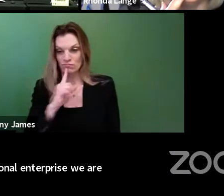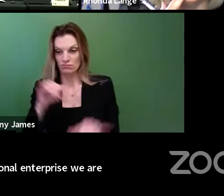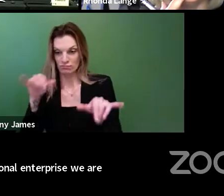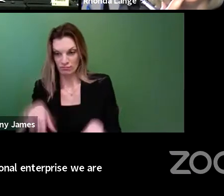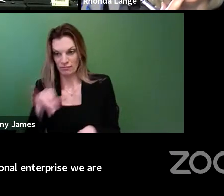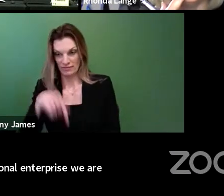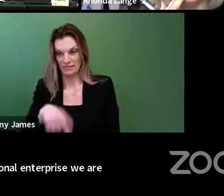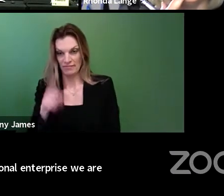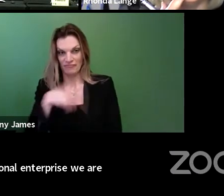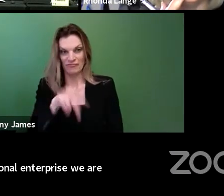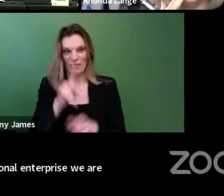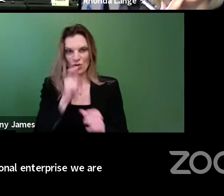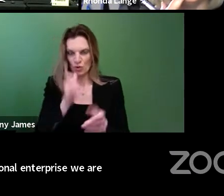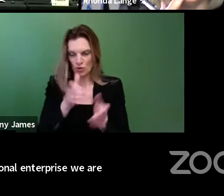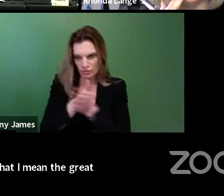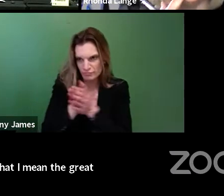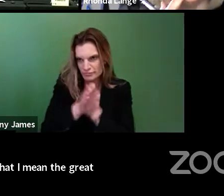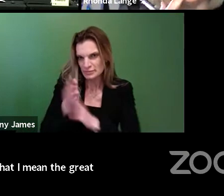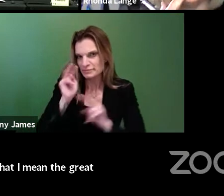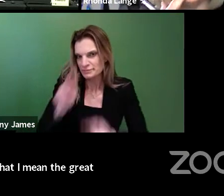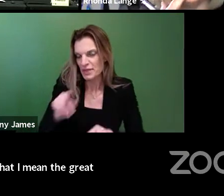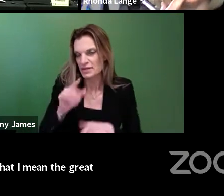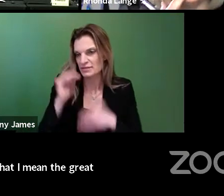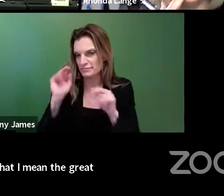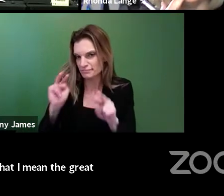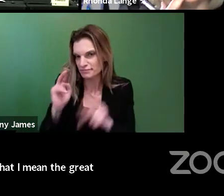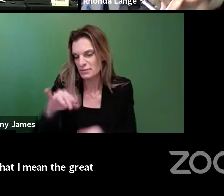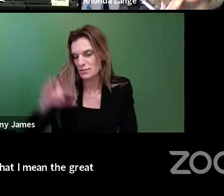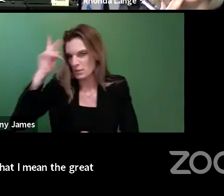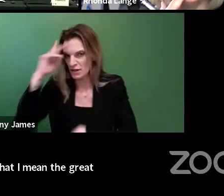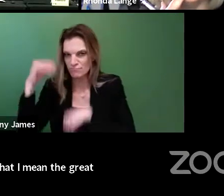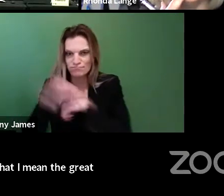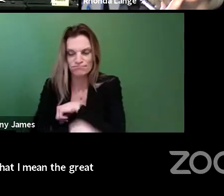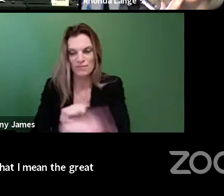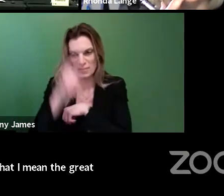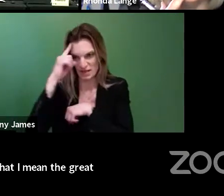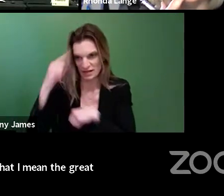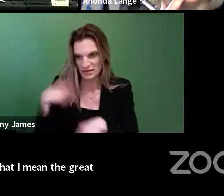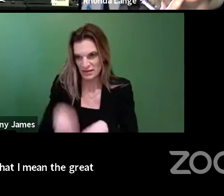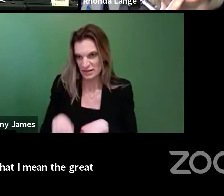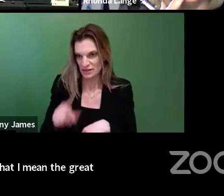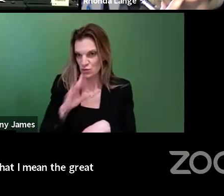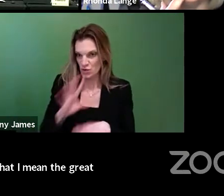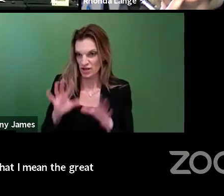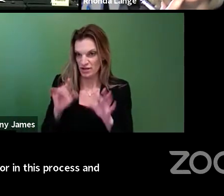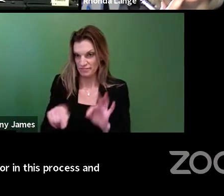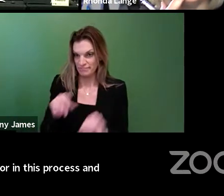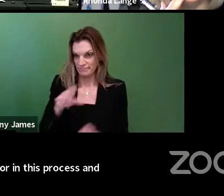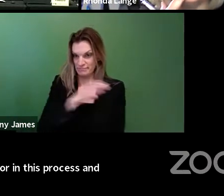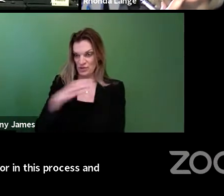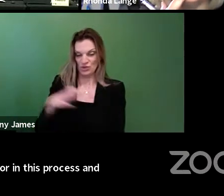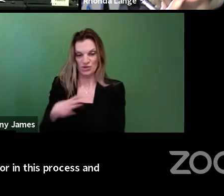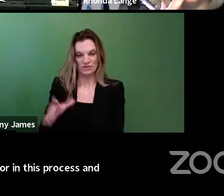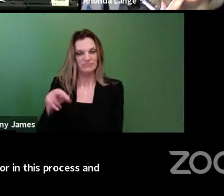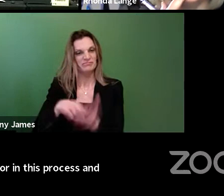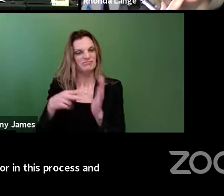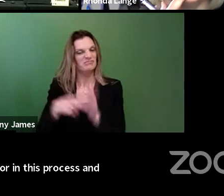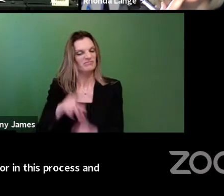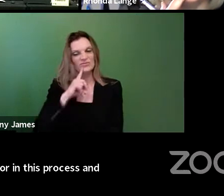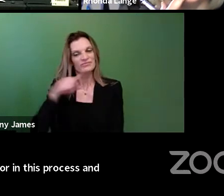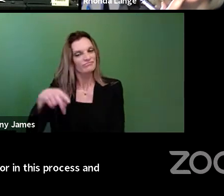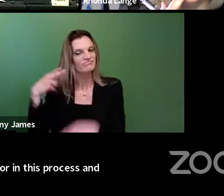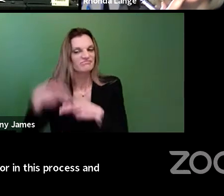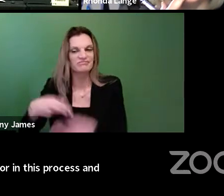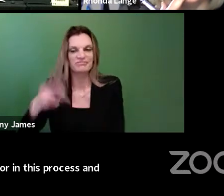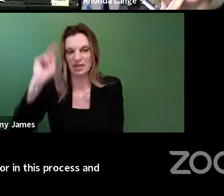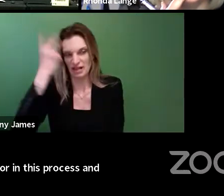people look for in this process, an end to gerrymandering, an end to self-interest, a districting, an end to partisanship, are